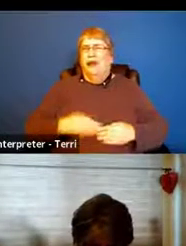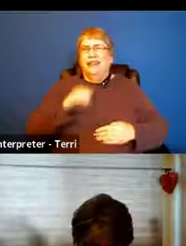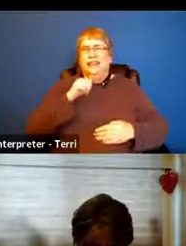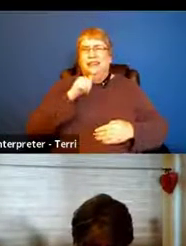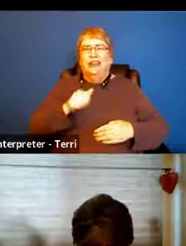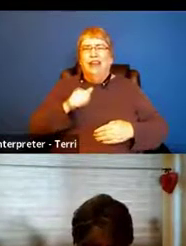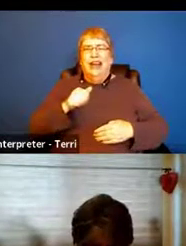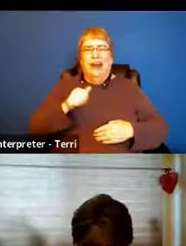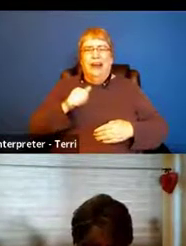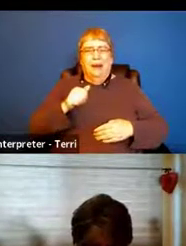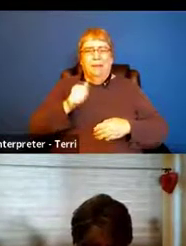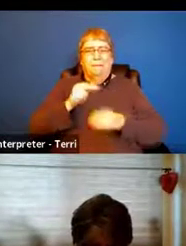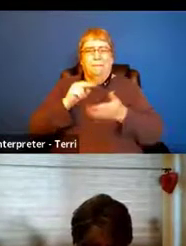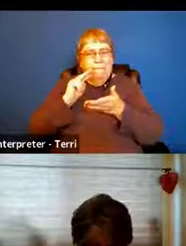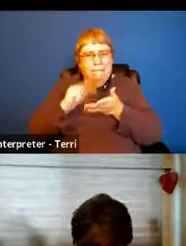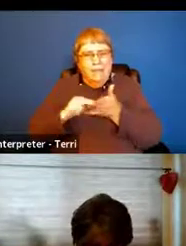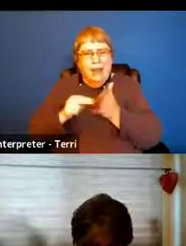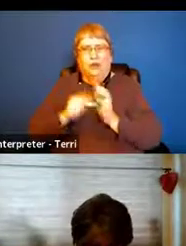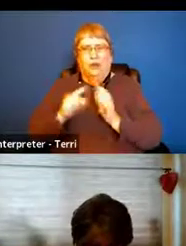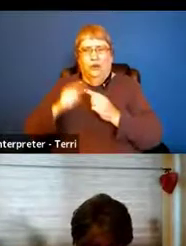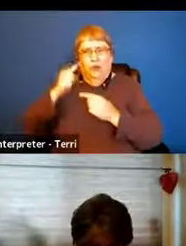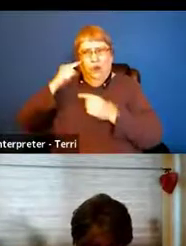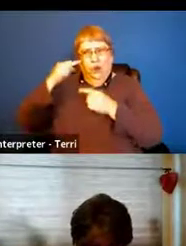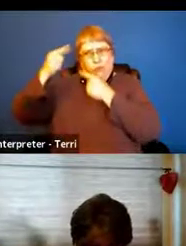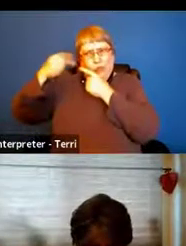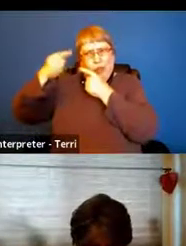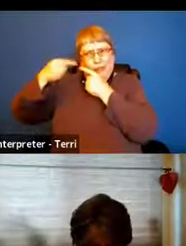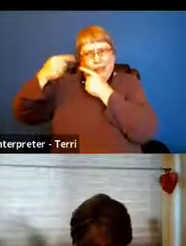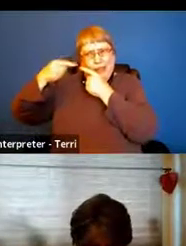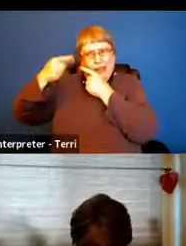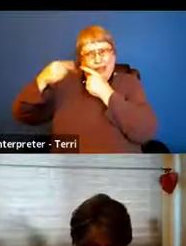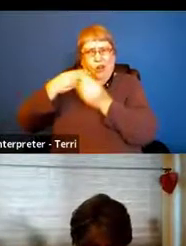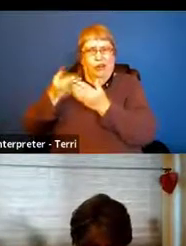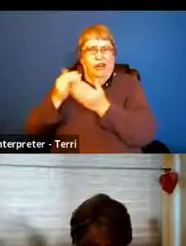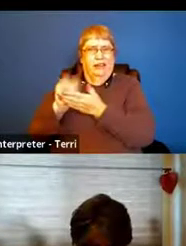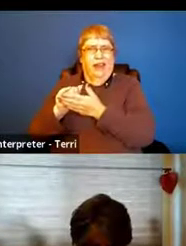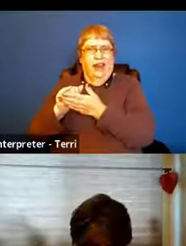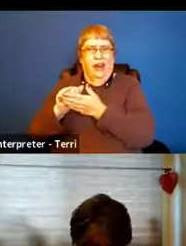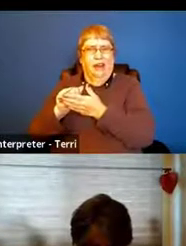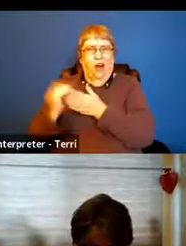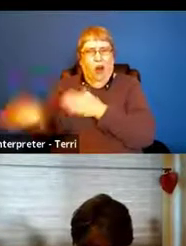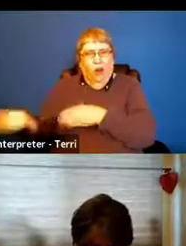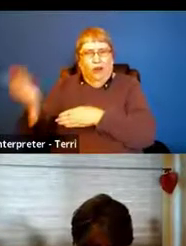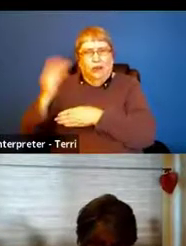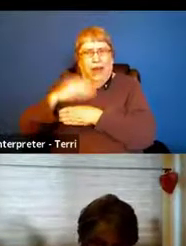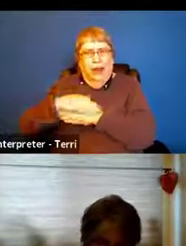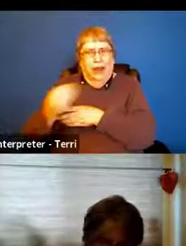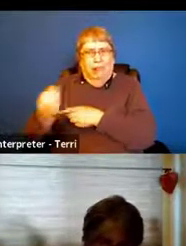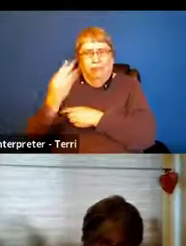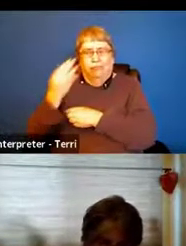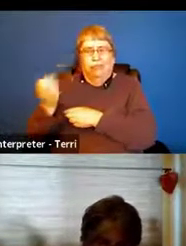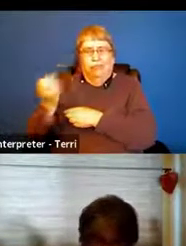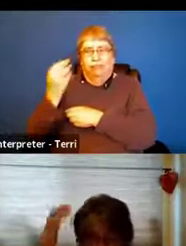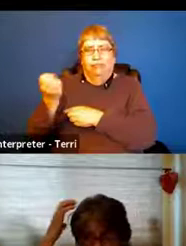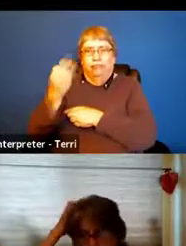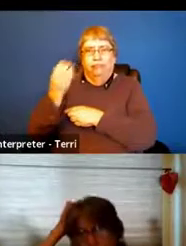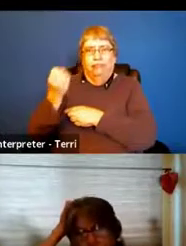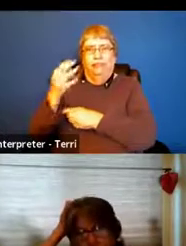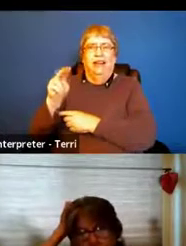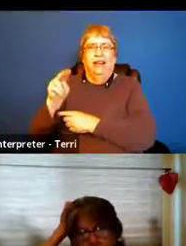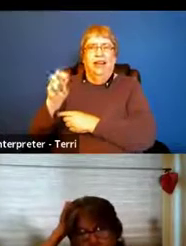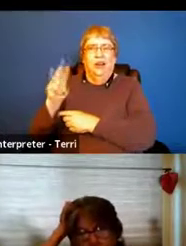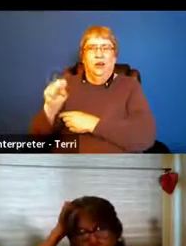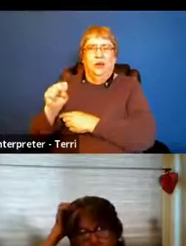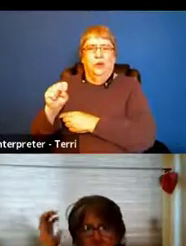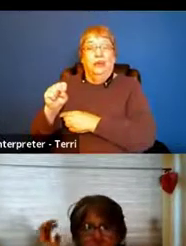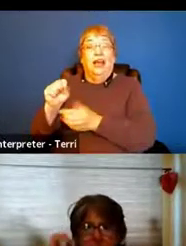kind of a lot of the news on a global scale or a national scale. We're just not built for that. So being kind of inundated with that information constantly